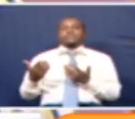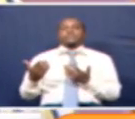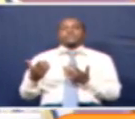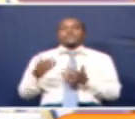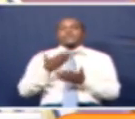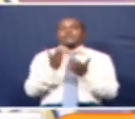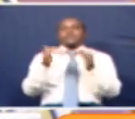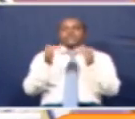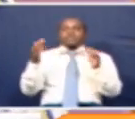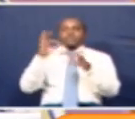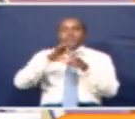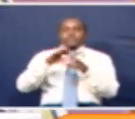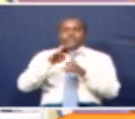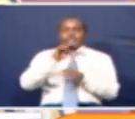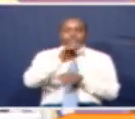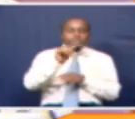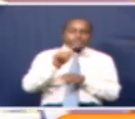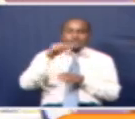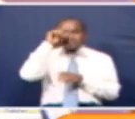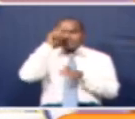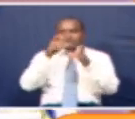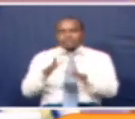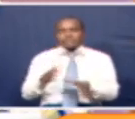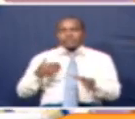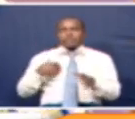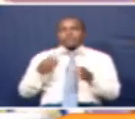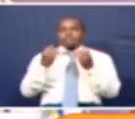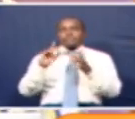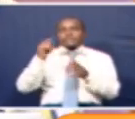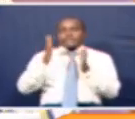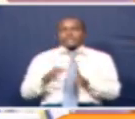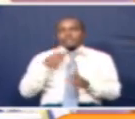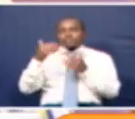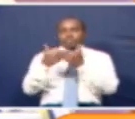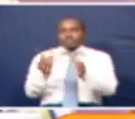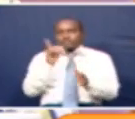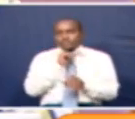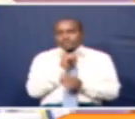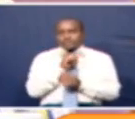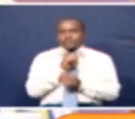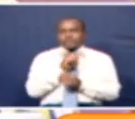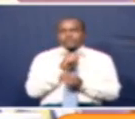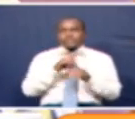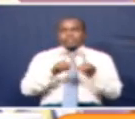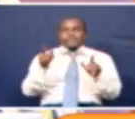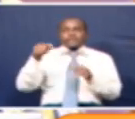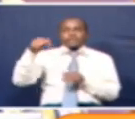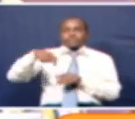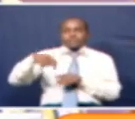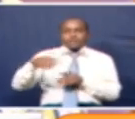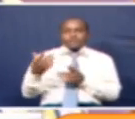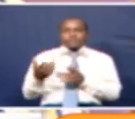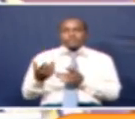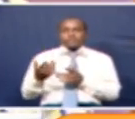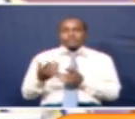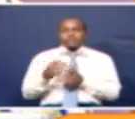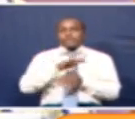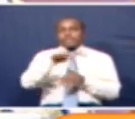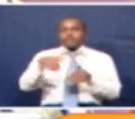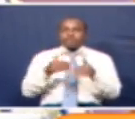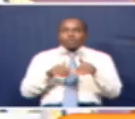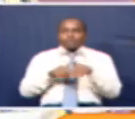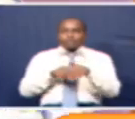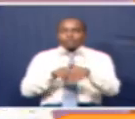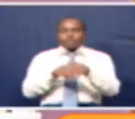level of an election, MCA, governor, there are many Kenyans who lost. But today, they will subscribe to